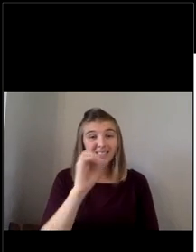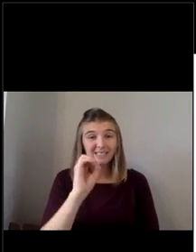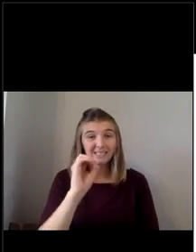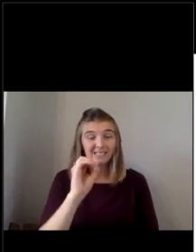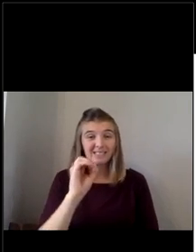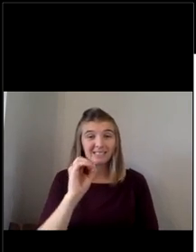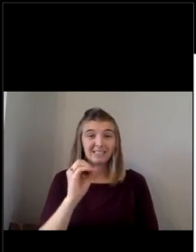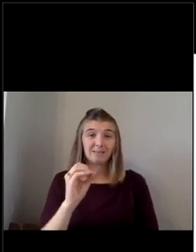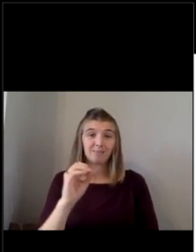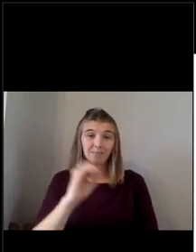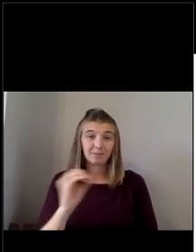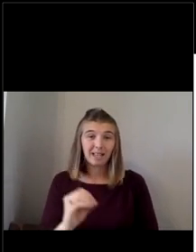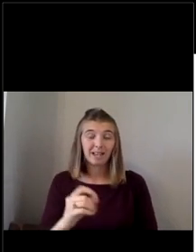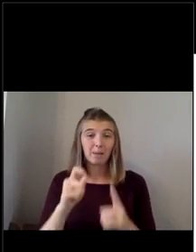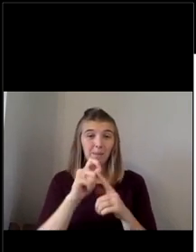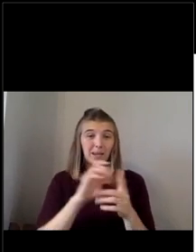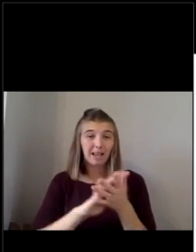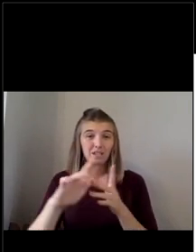That's huge.